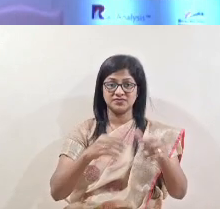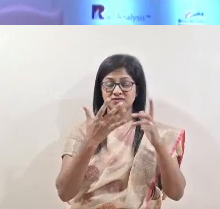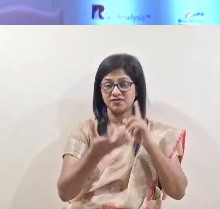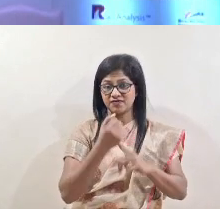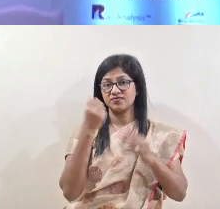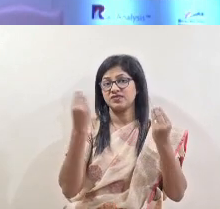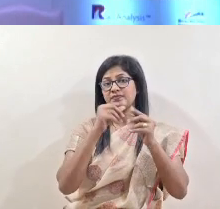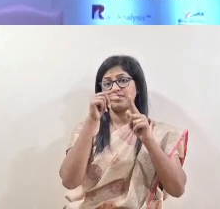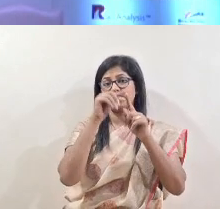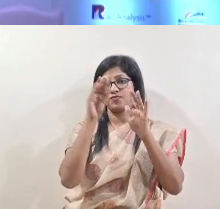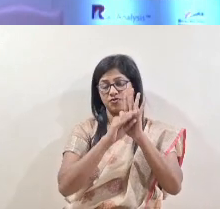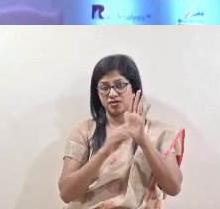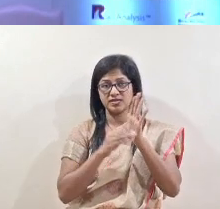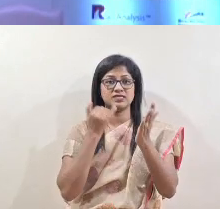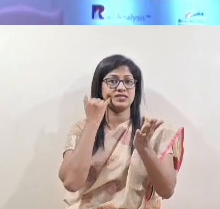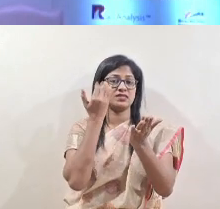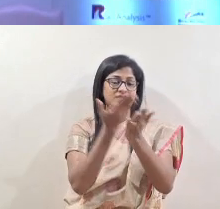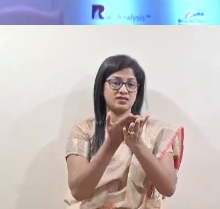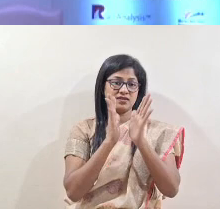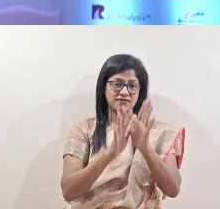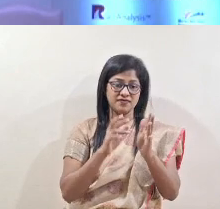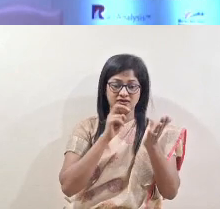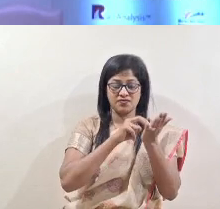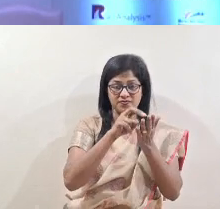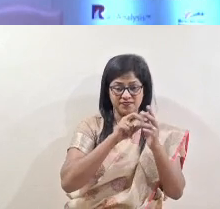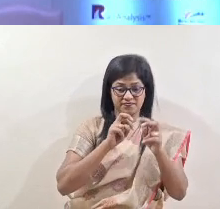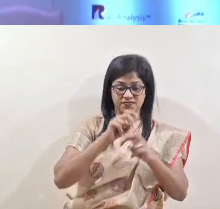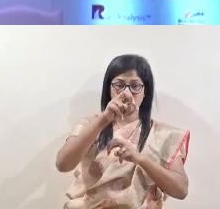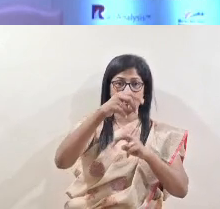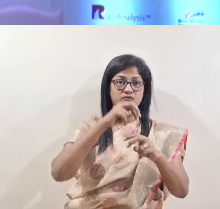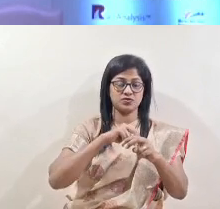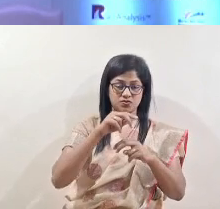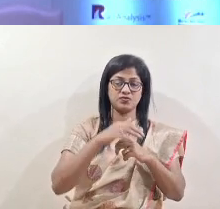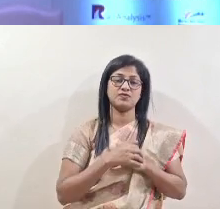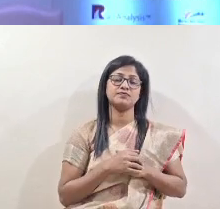suggested certain policies. So for the pedestrian crossings